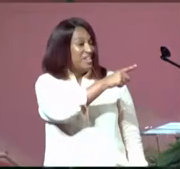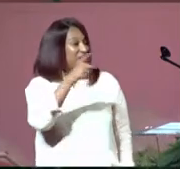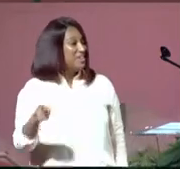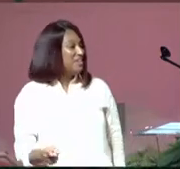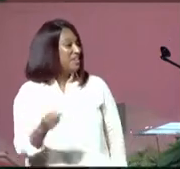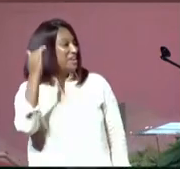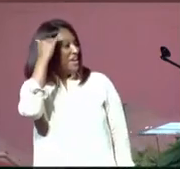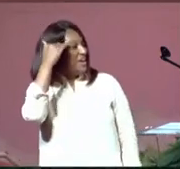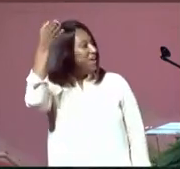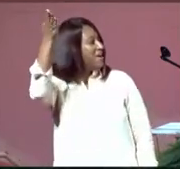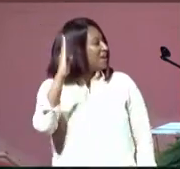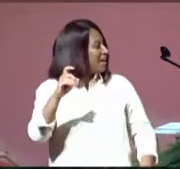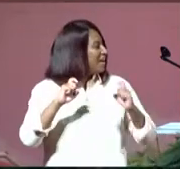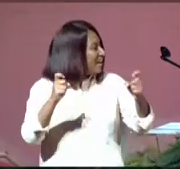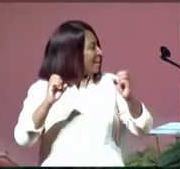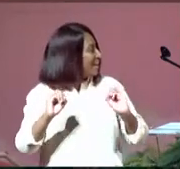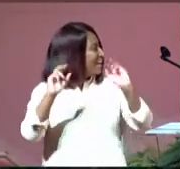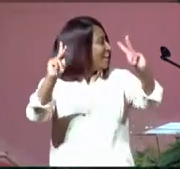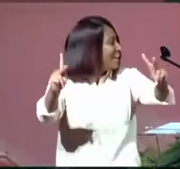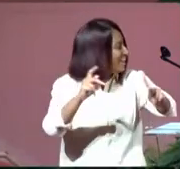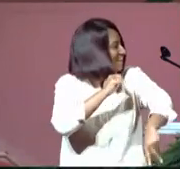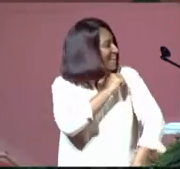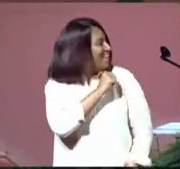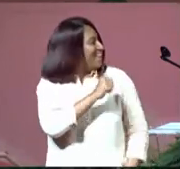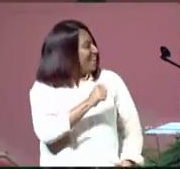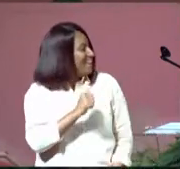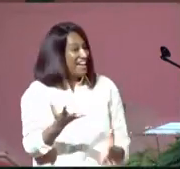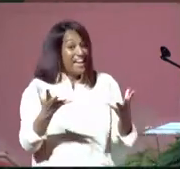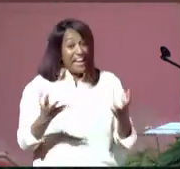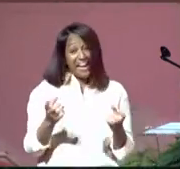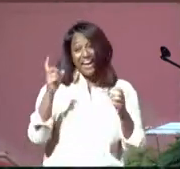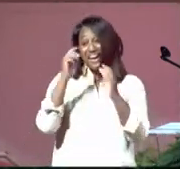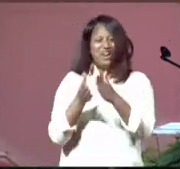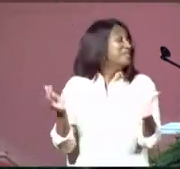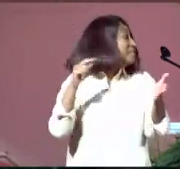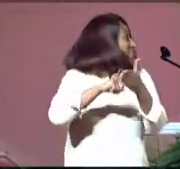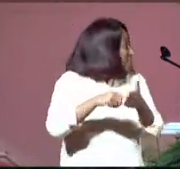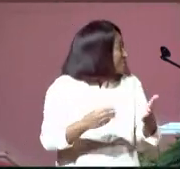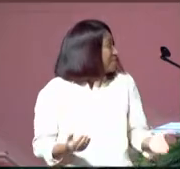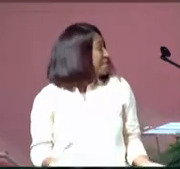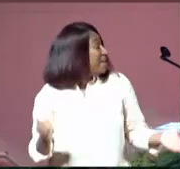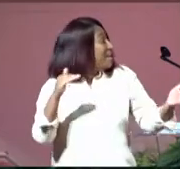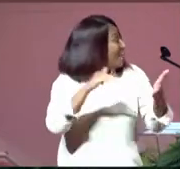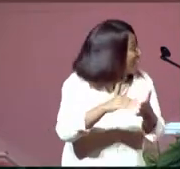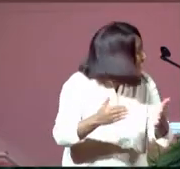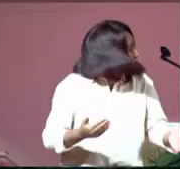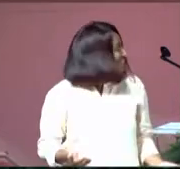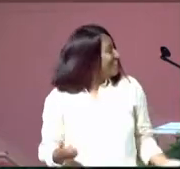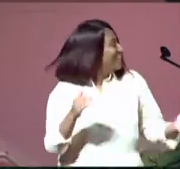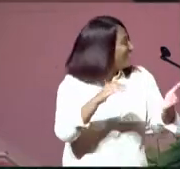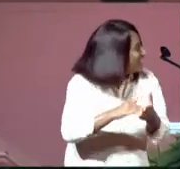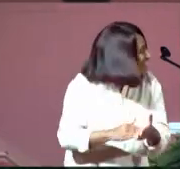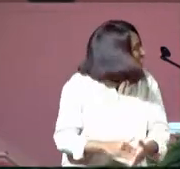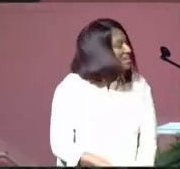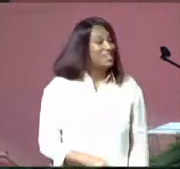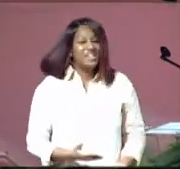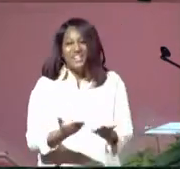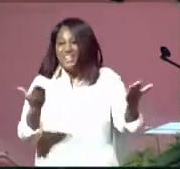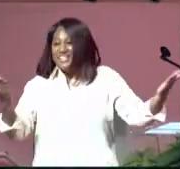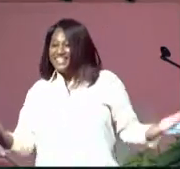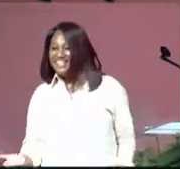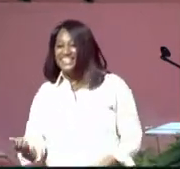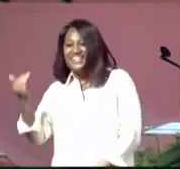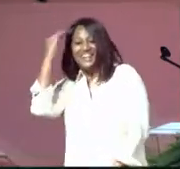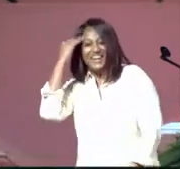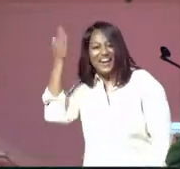seen God open up a door you didn't even knock on? Not just one time, but over and over and over. Have any of you seen